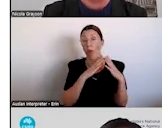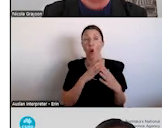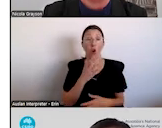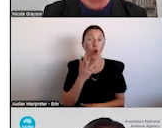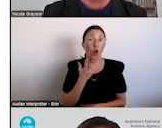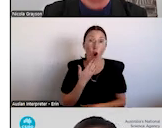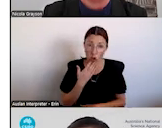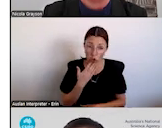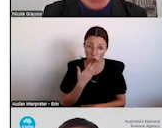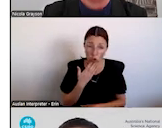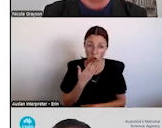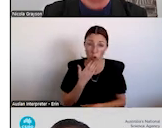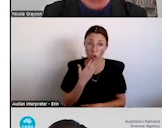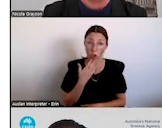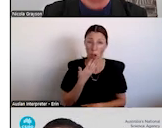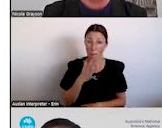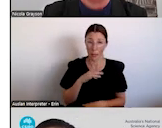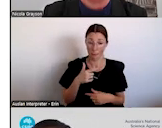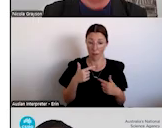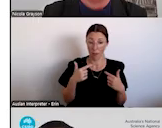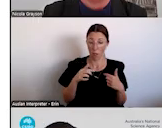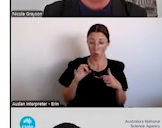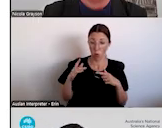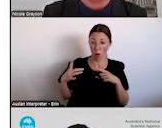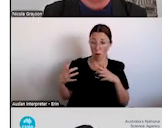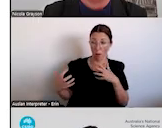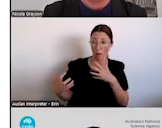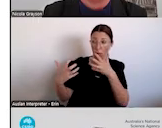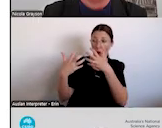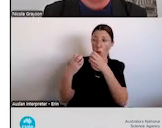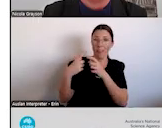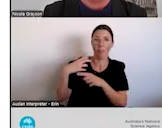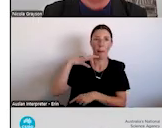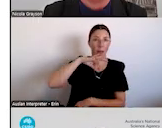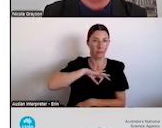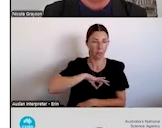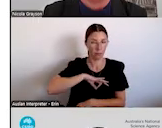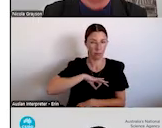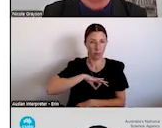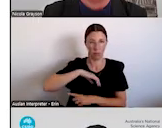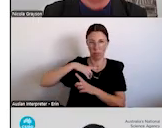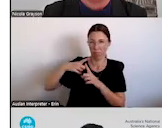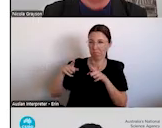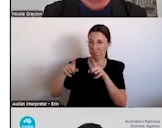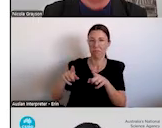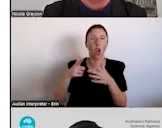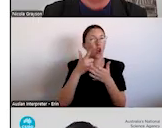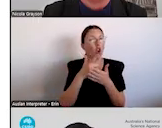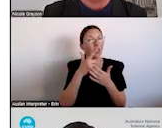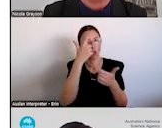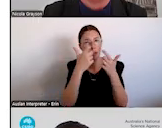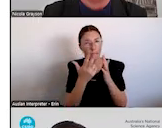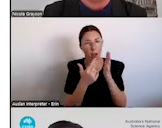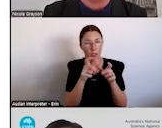mechanisms may not be aligned with the benefits that we'll receive from it. And a lot of creative artists will probably experience this. The